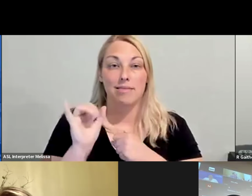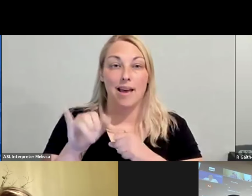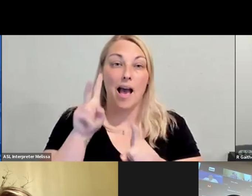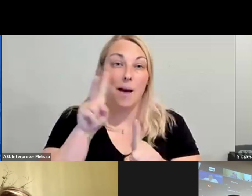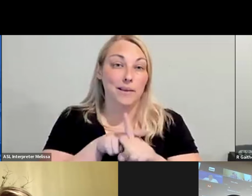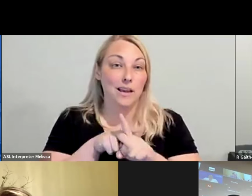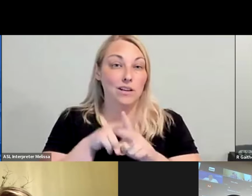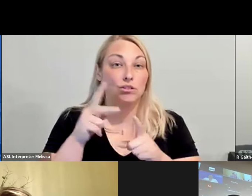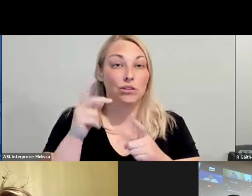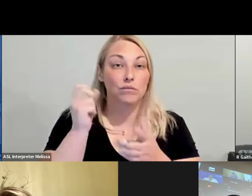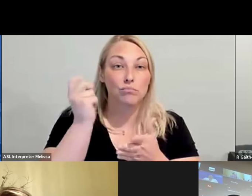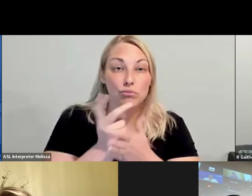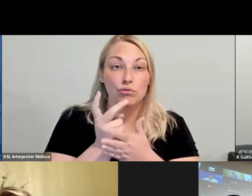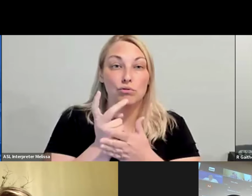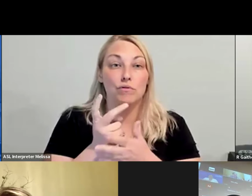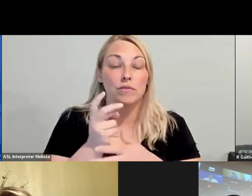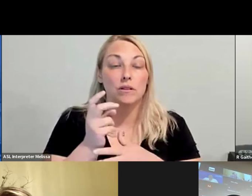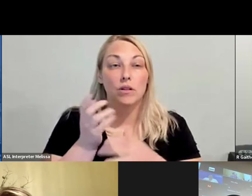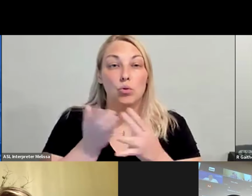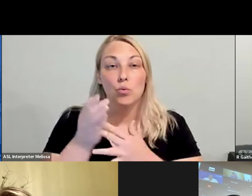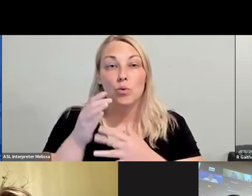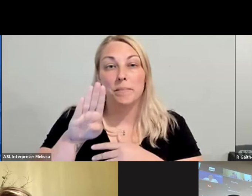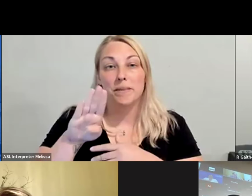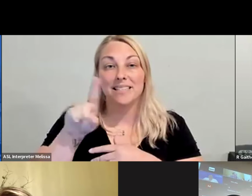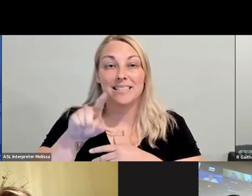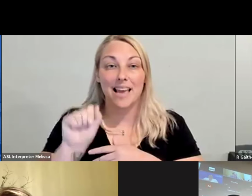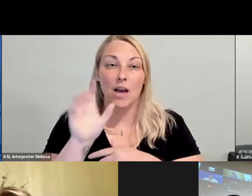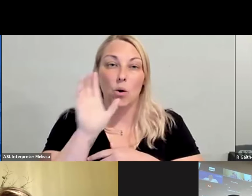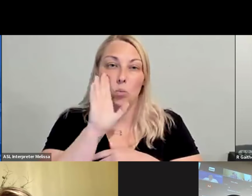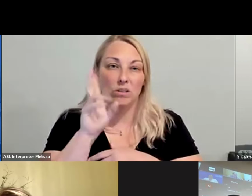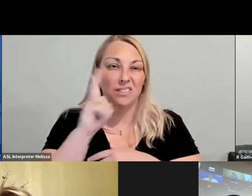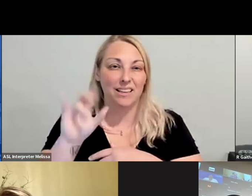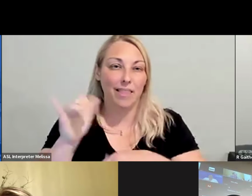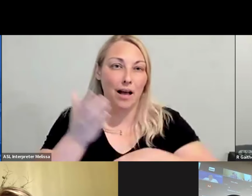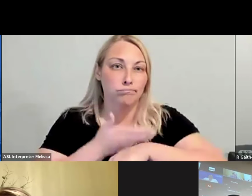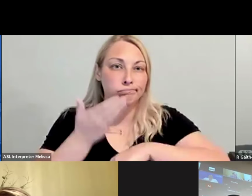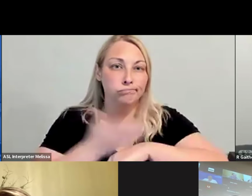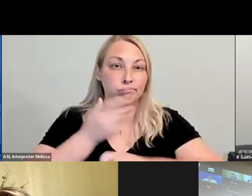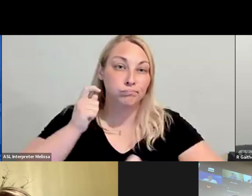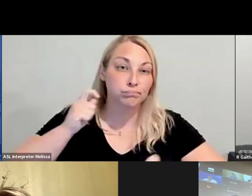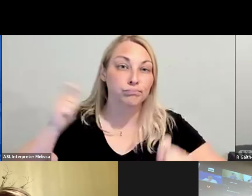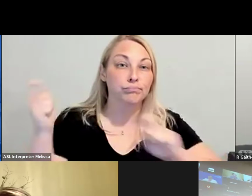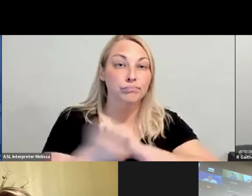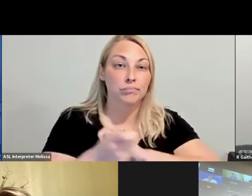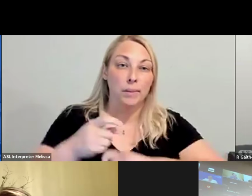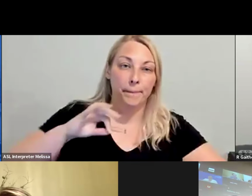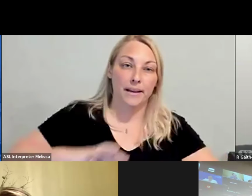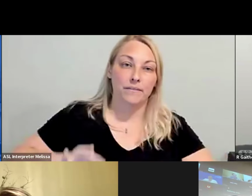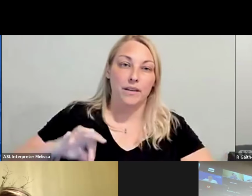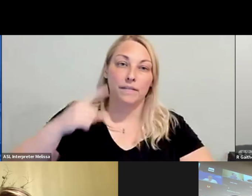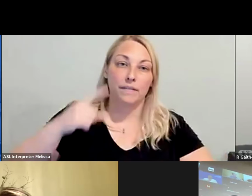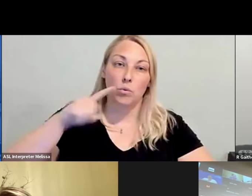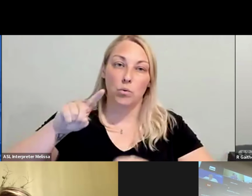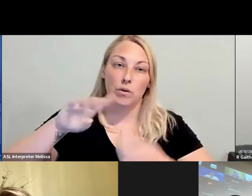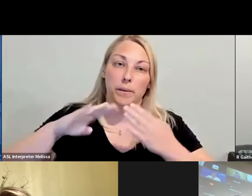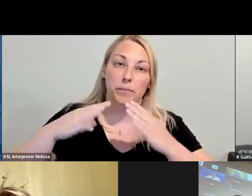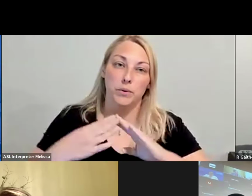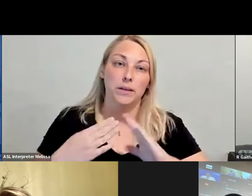approved by the BZA, you will see a transformation for the benefit of the community.